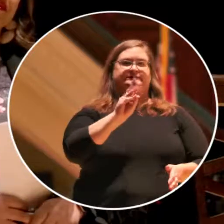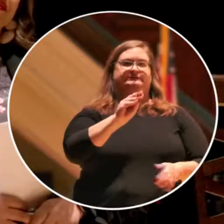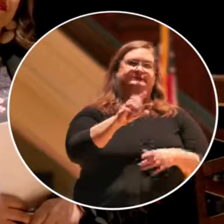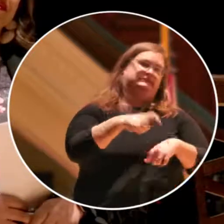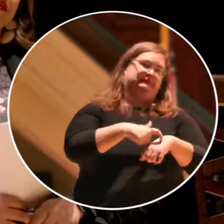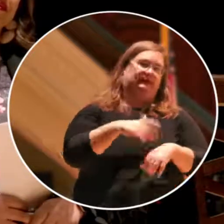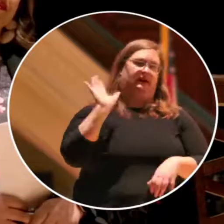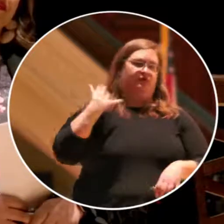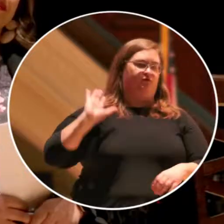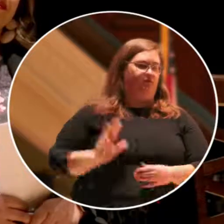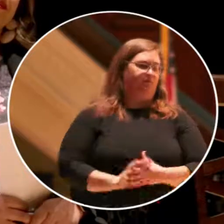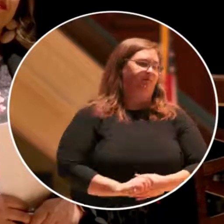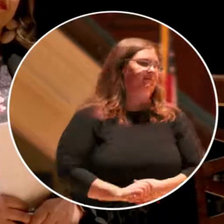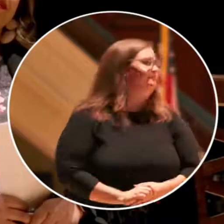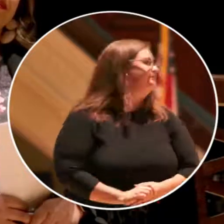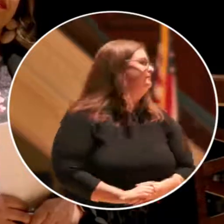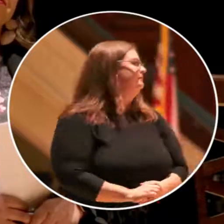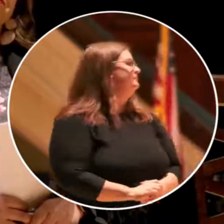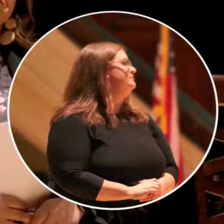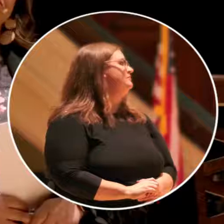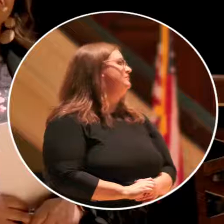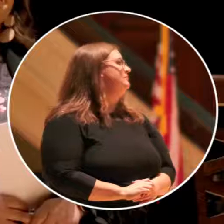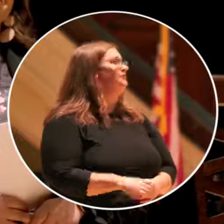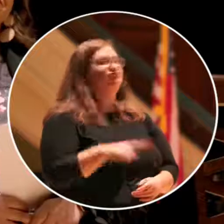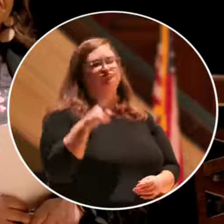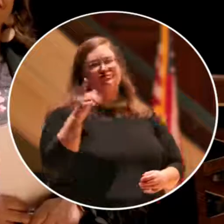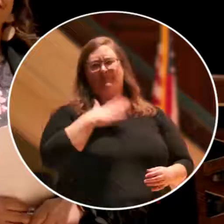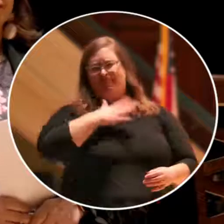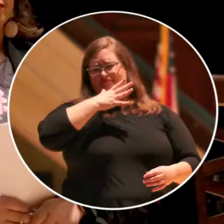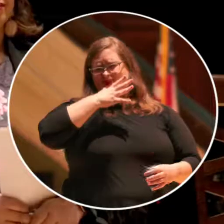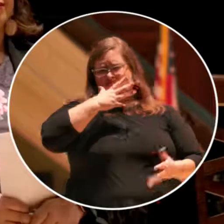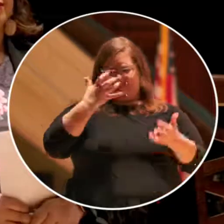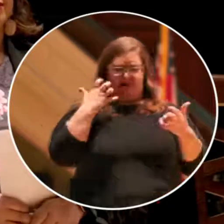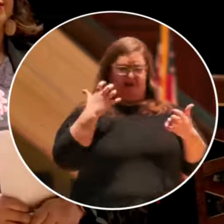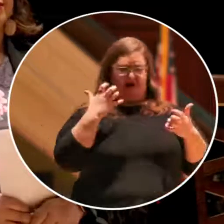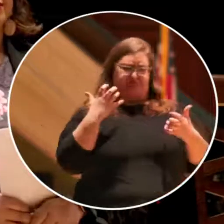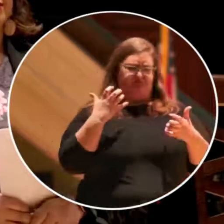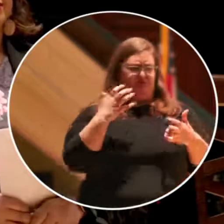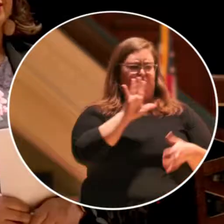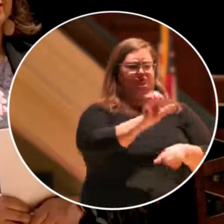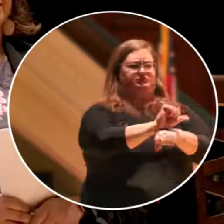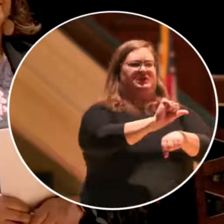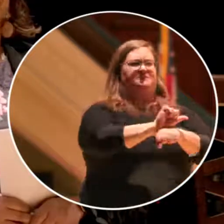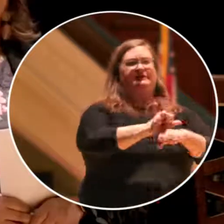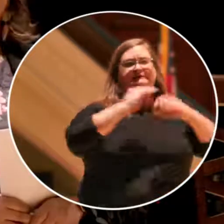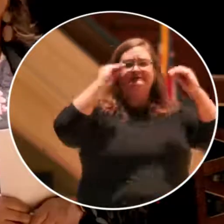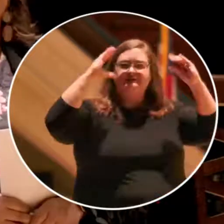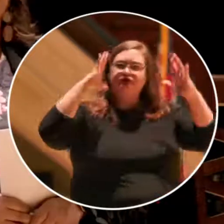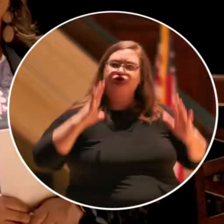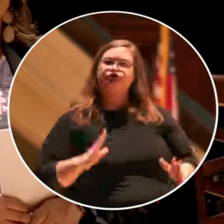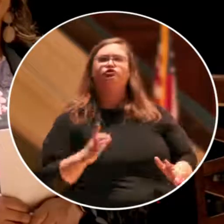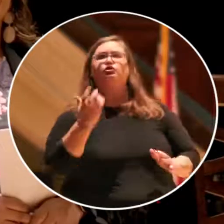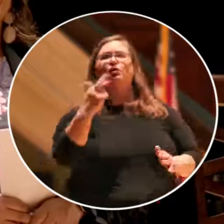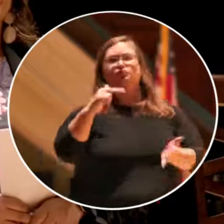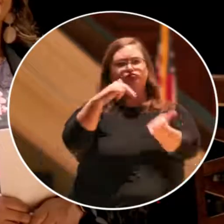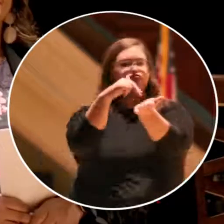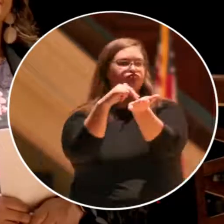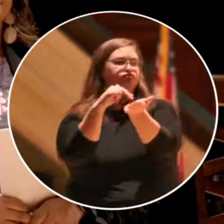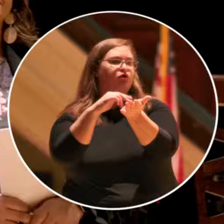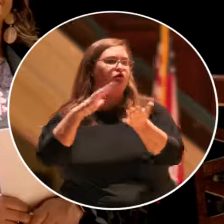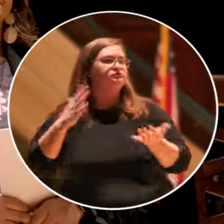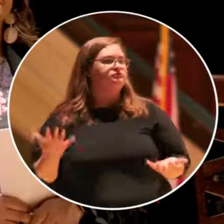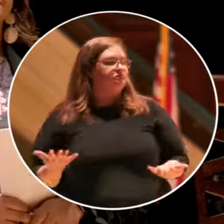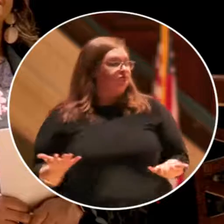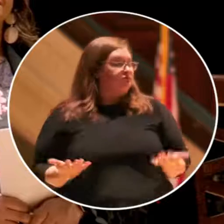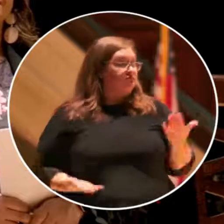more practical, like teaching or nursing. "What is that, Diane?" she said. "Nobody knows what you'll